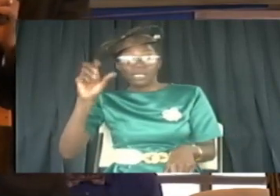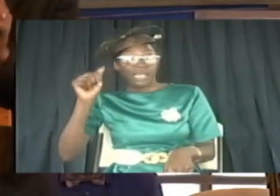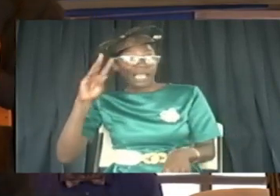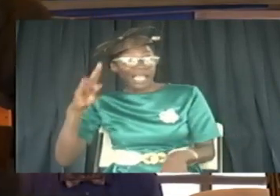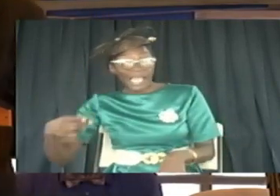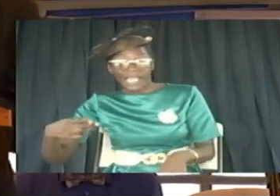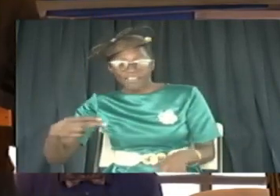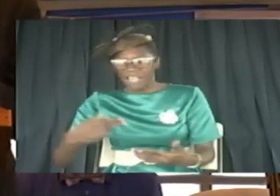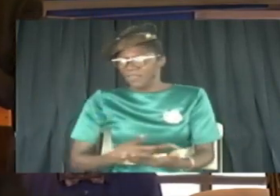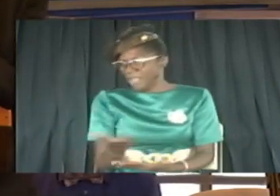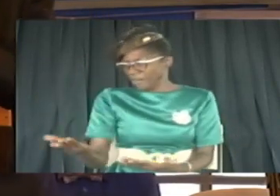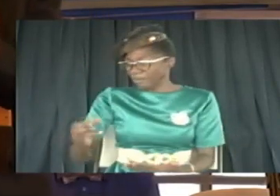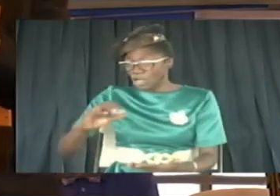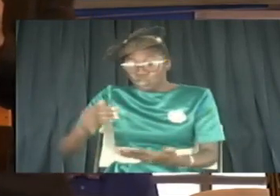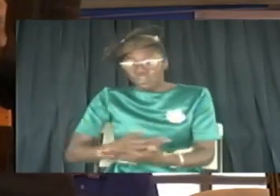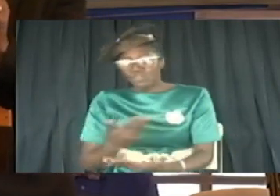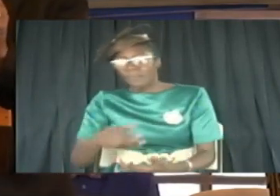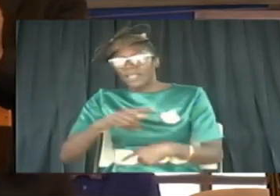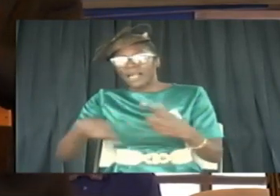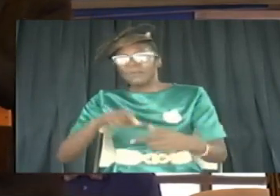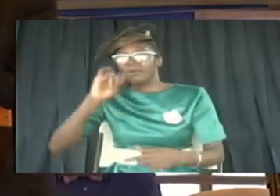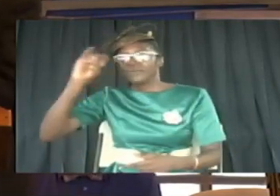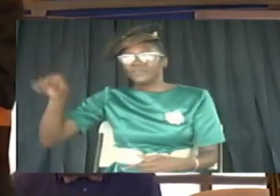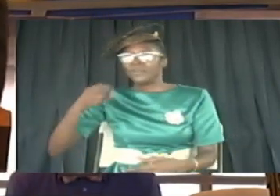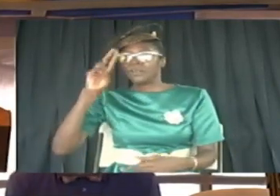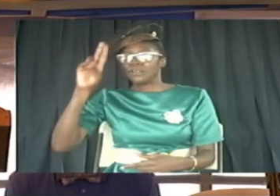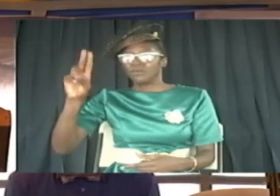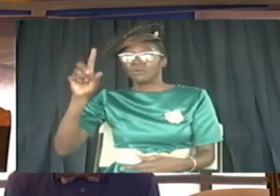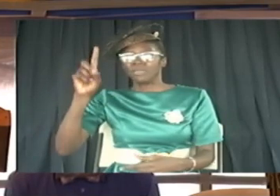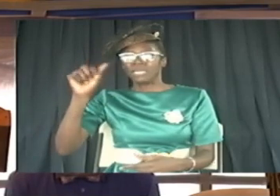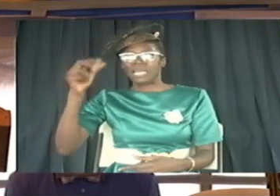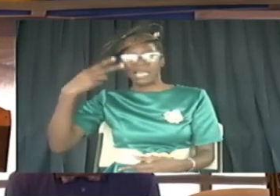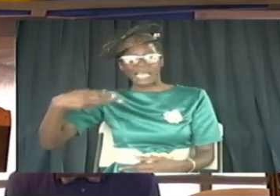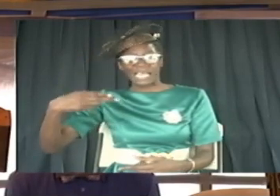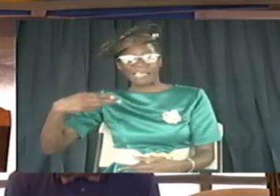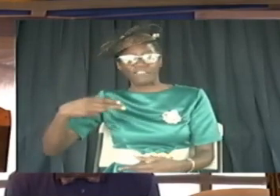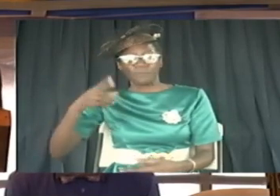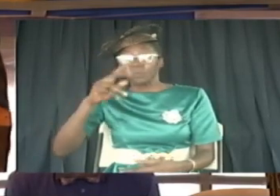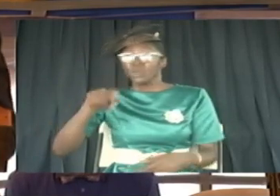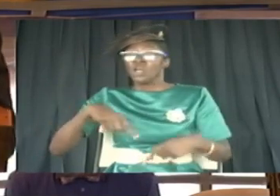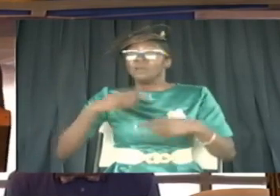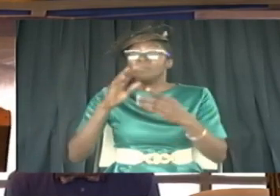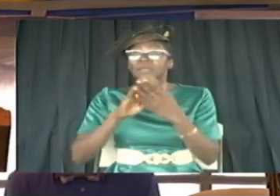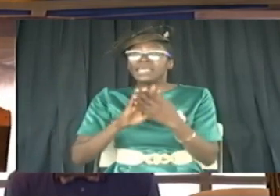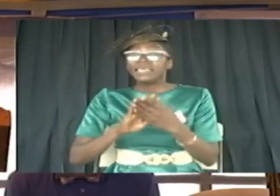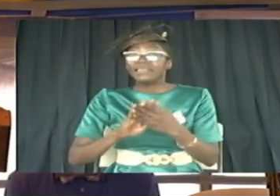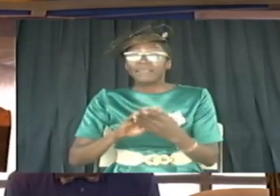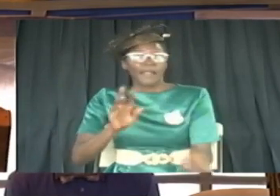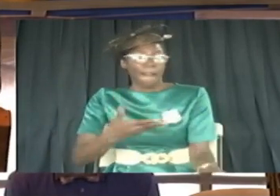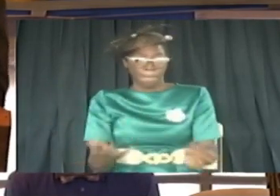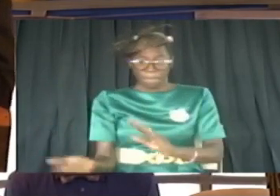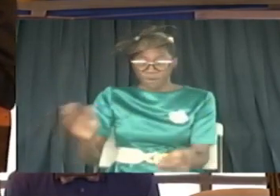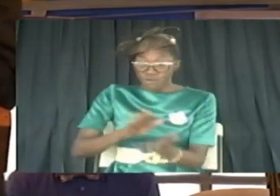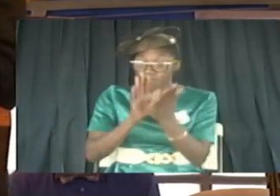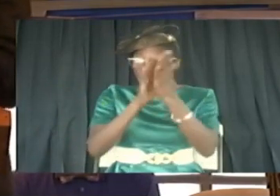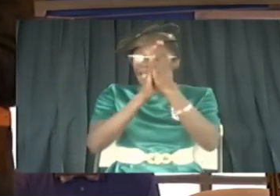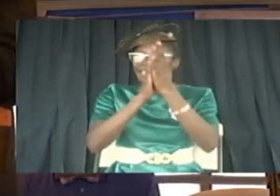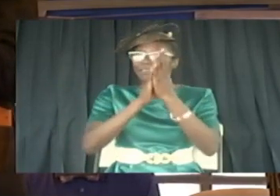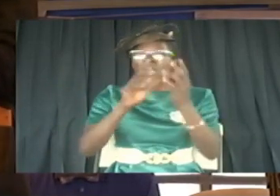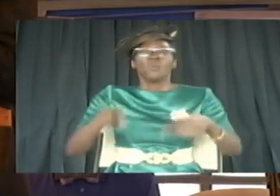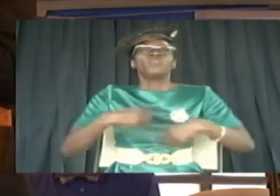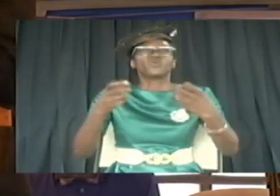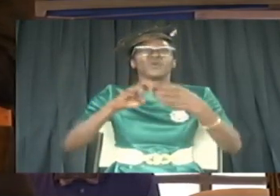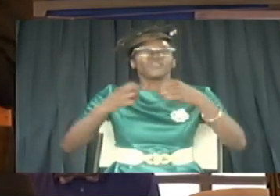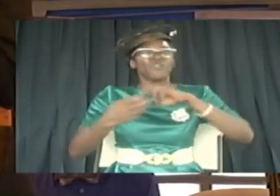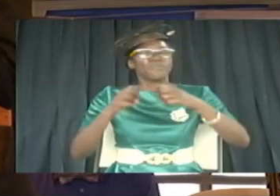Judah. When Judah means praise. When Judah was going through his difficulties, Judah knew how to step back and to